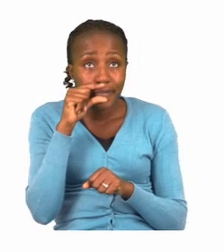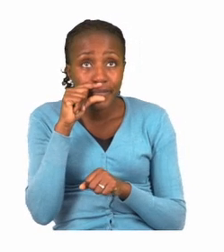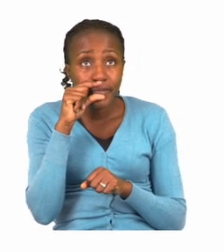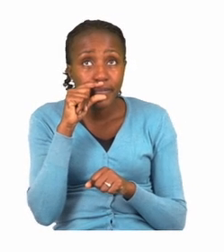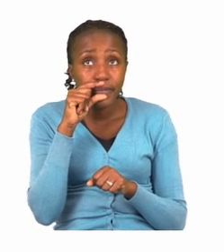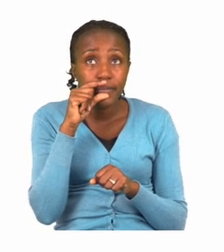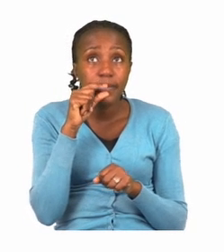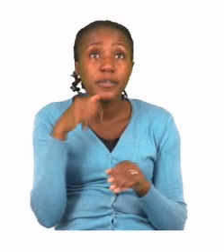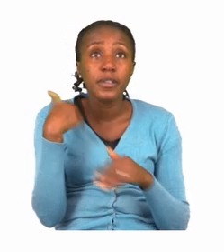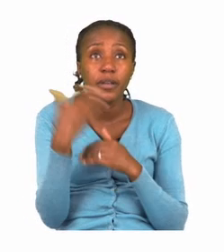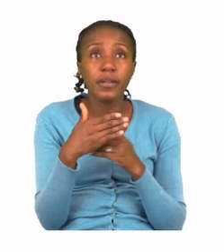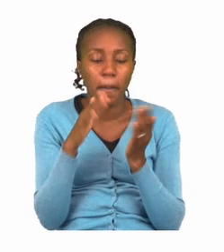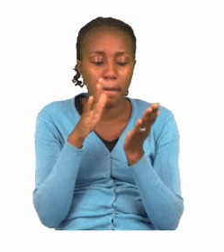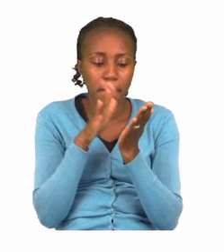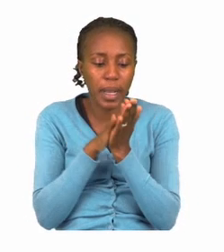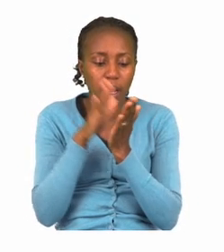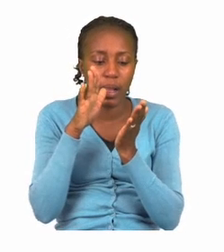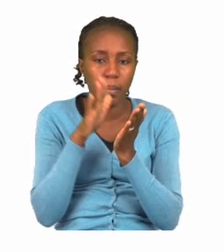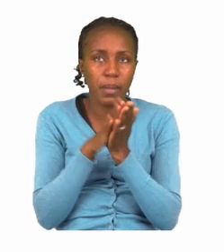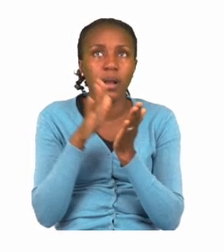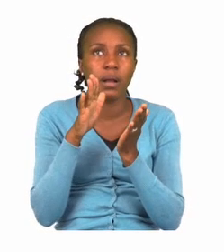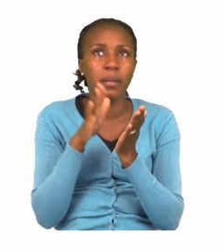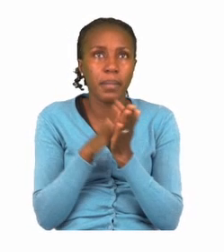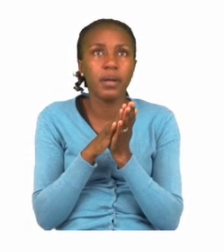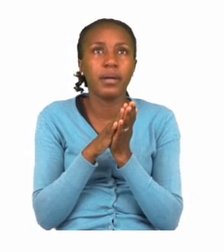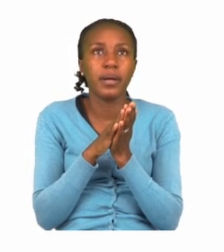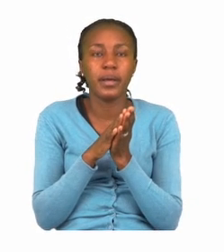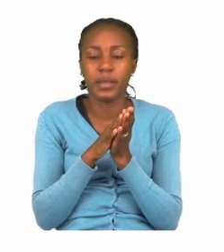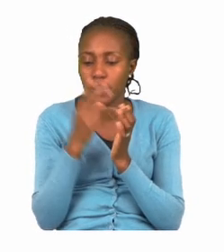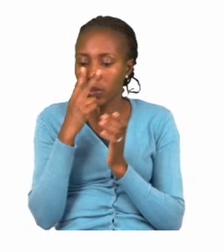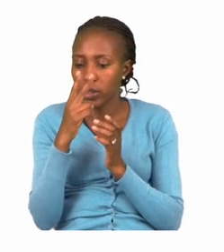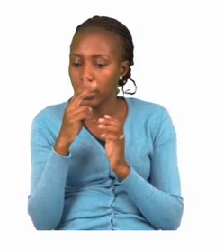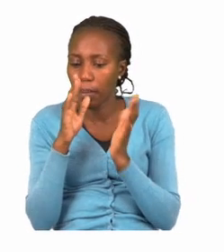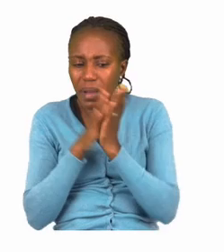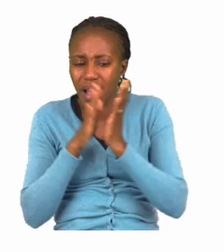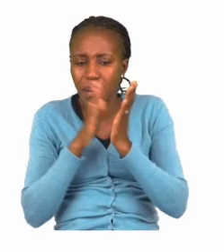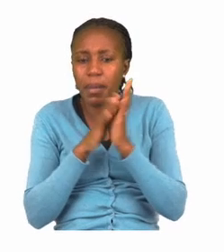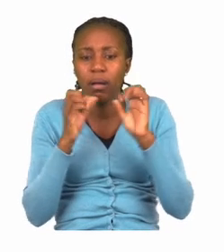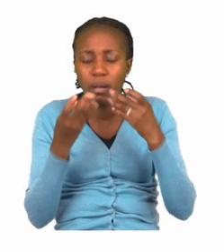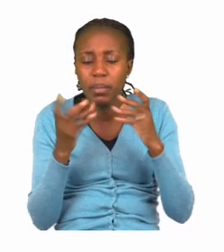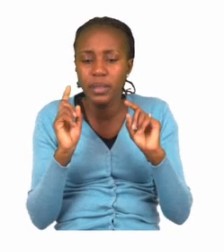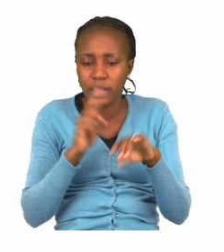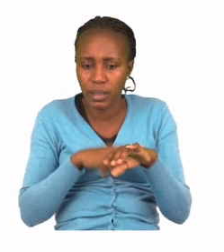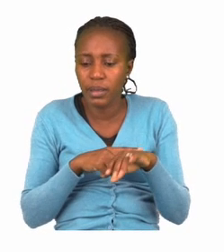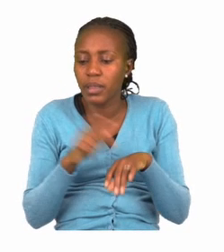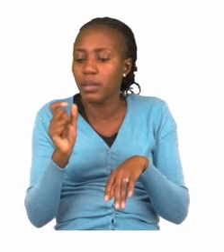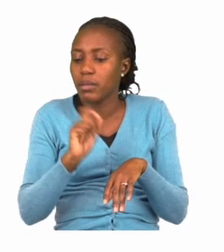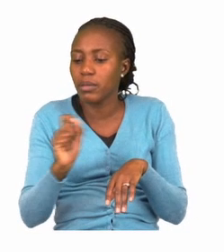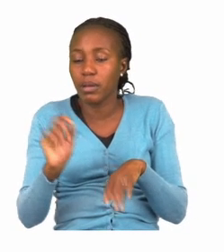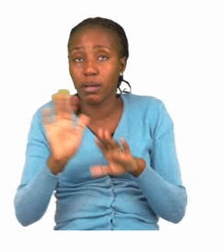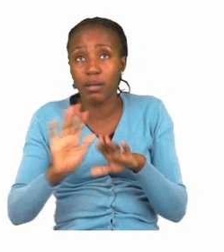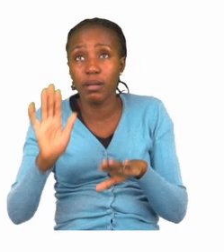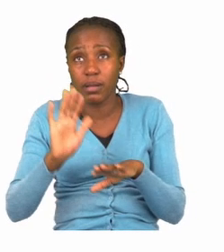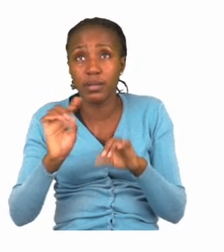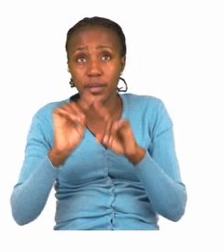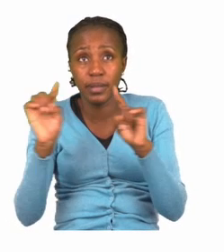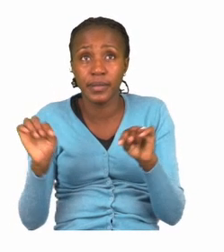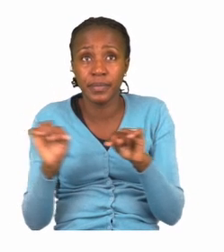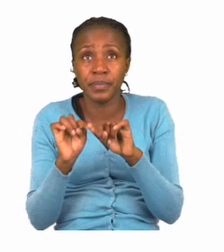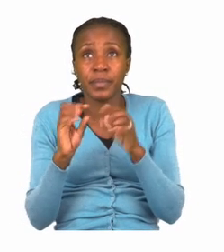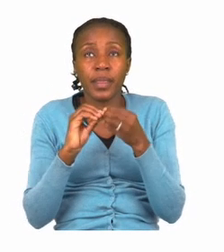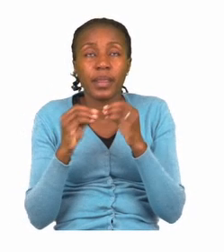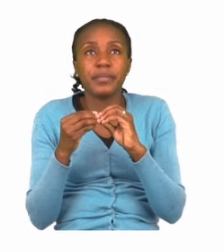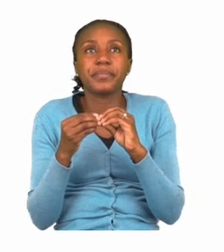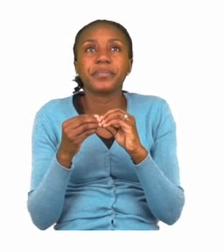syllables. And then afterwards you have to color in the right number. Now you will see the numbers at the bottom,